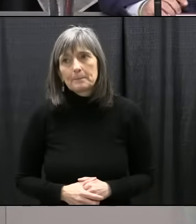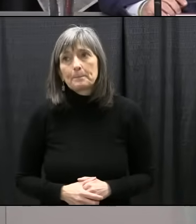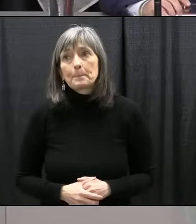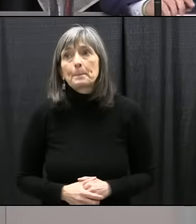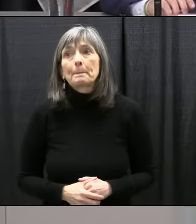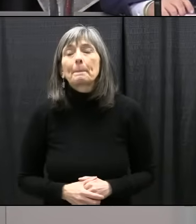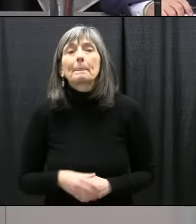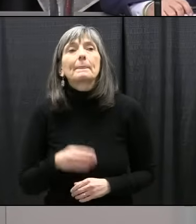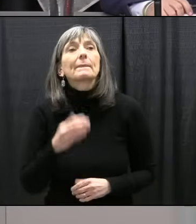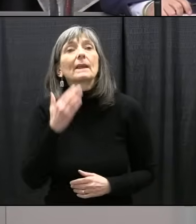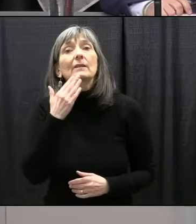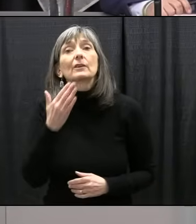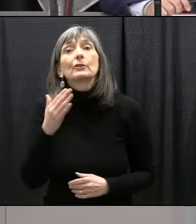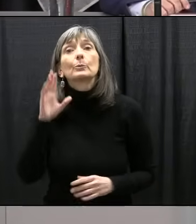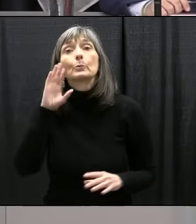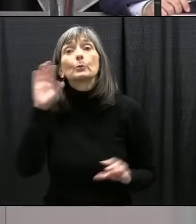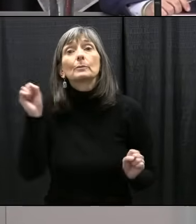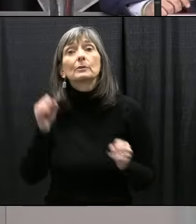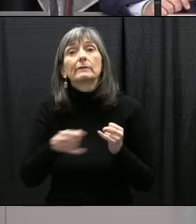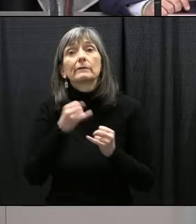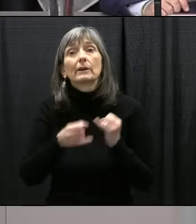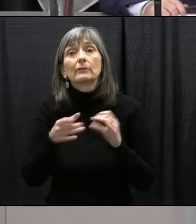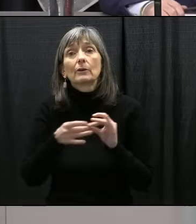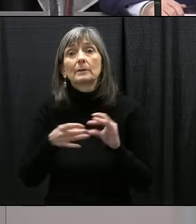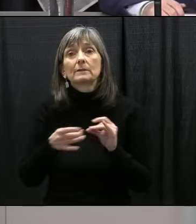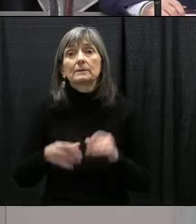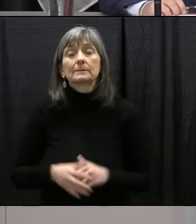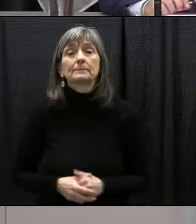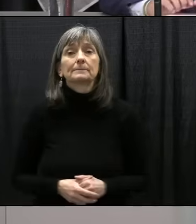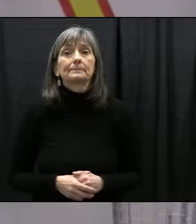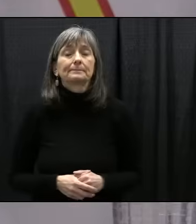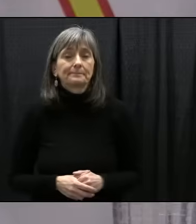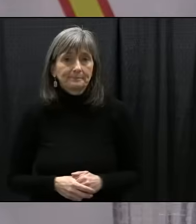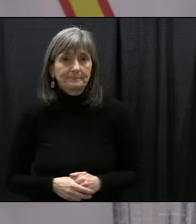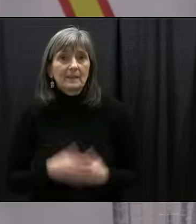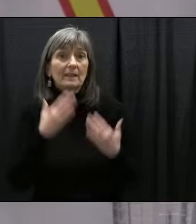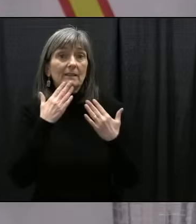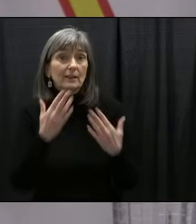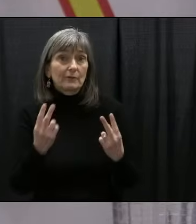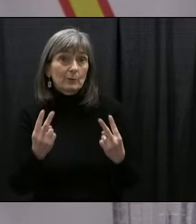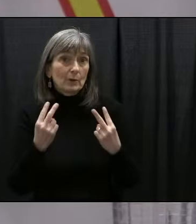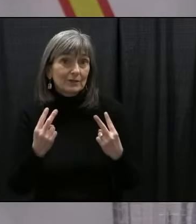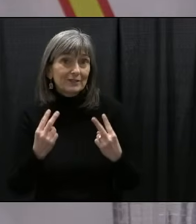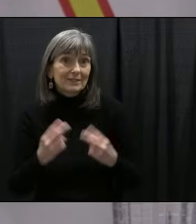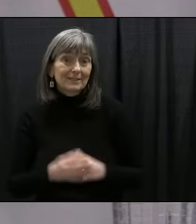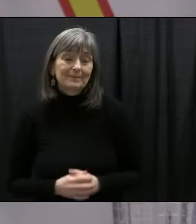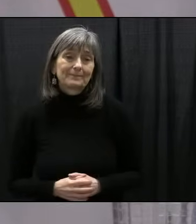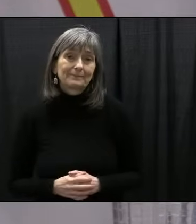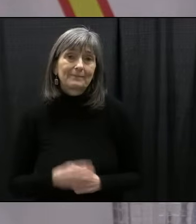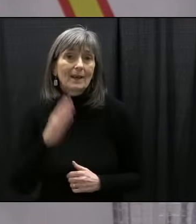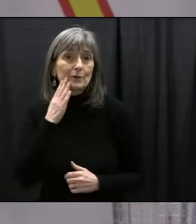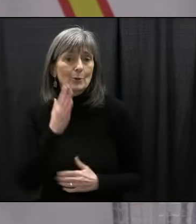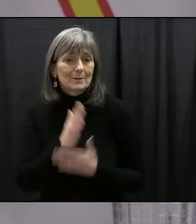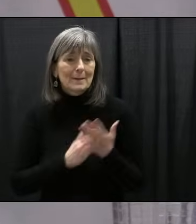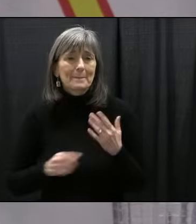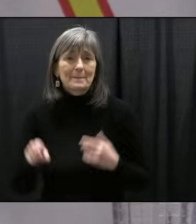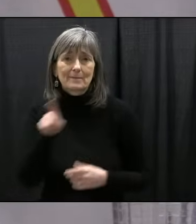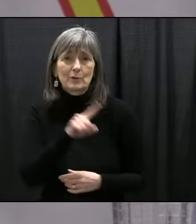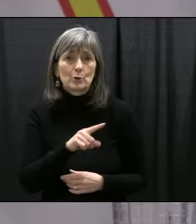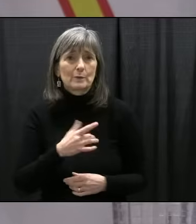Thank you, everyone. Premier Fury, do you have any final comments today? Yes, thank you all for joining us. I know that for some, this is